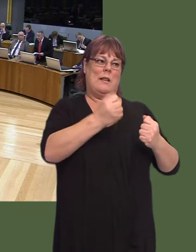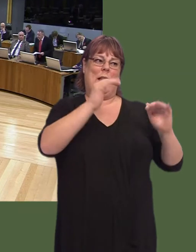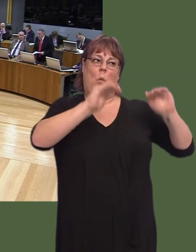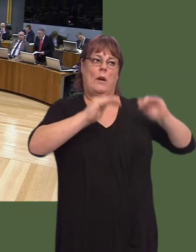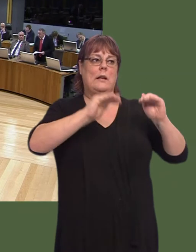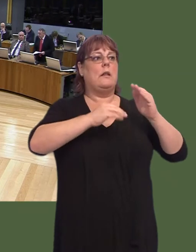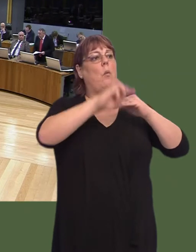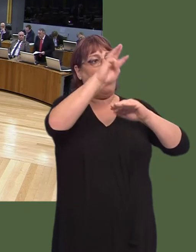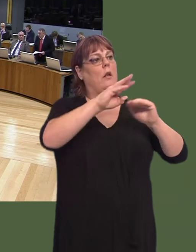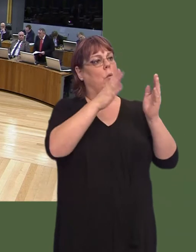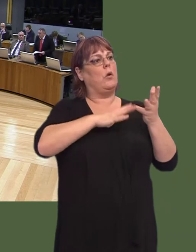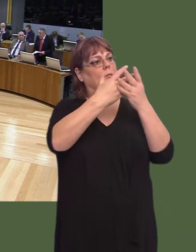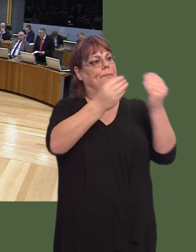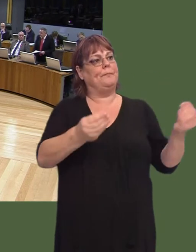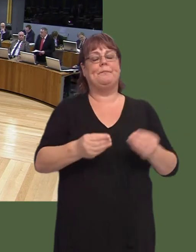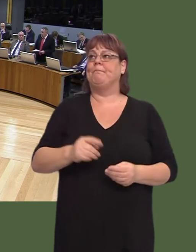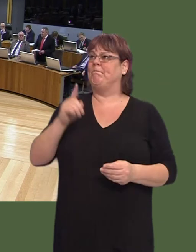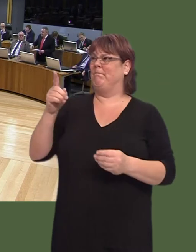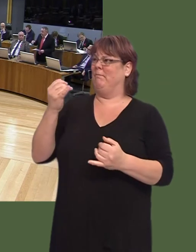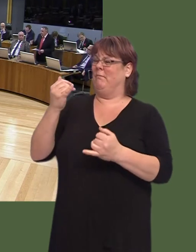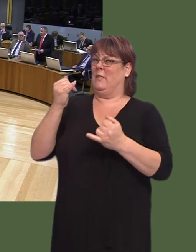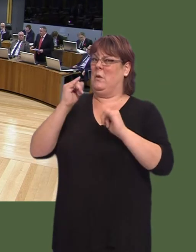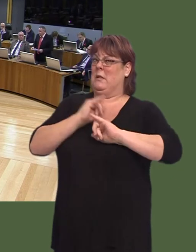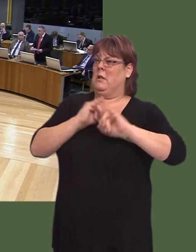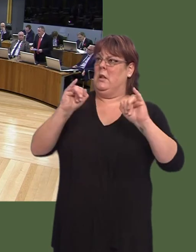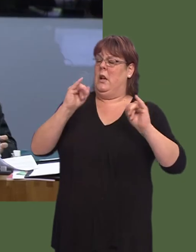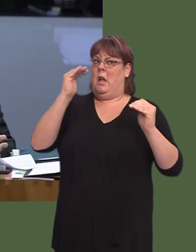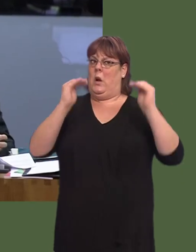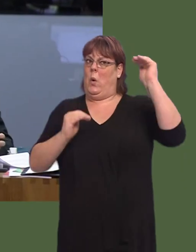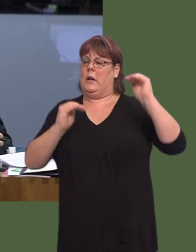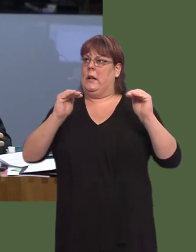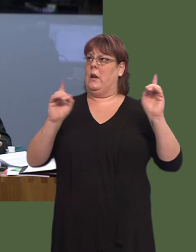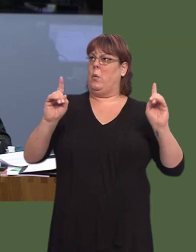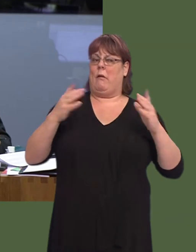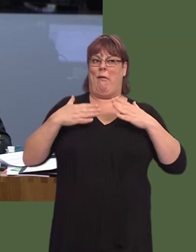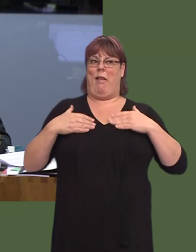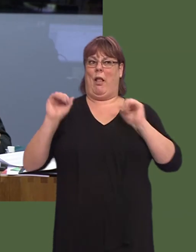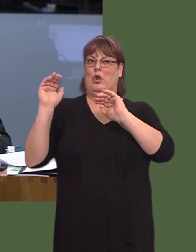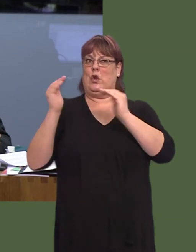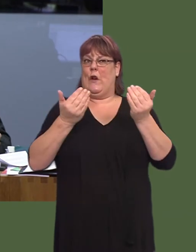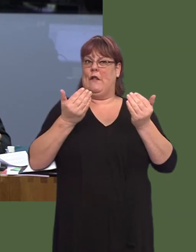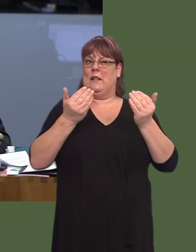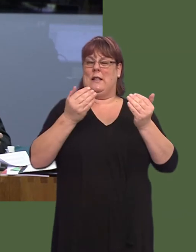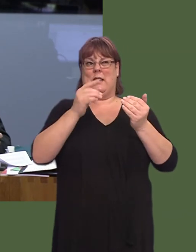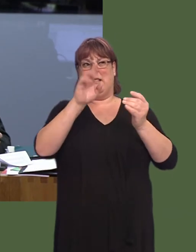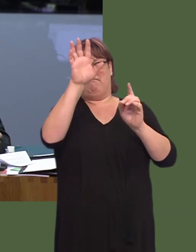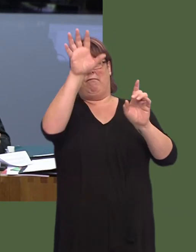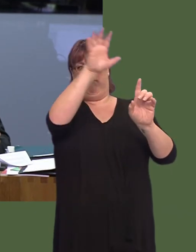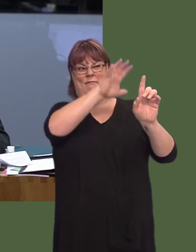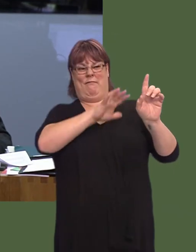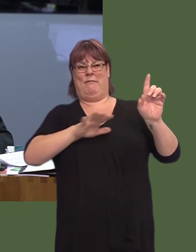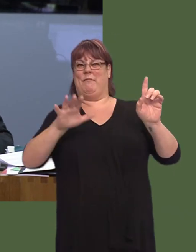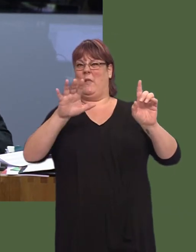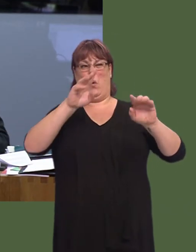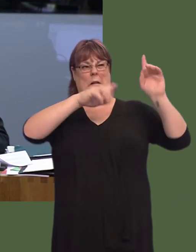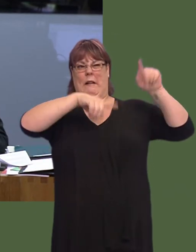One of the entrenched inequalities in Wales is the disparity between the quality of the health service and the timing of the health